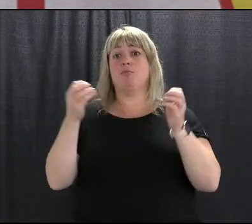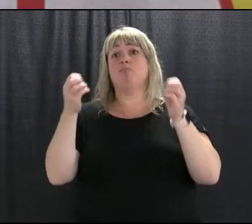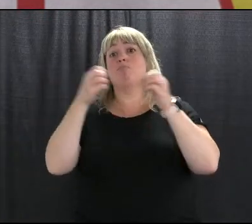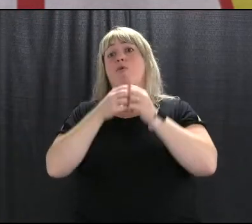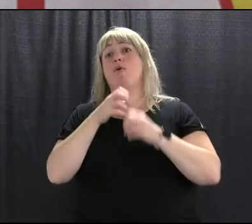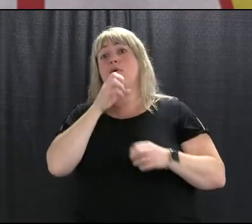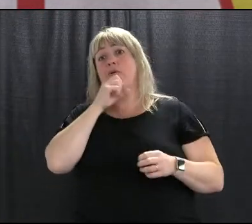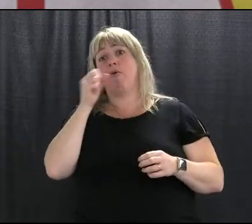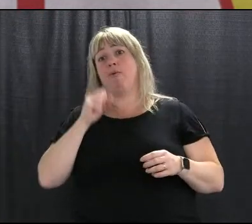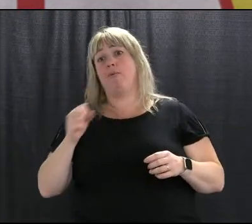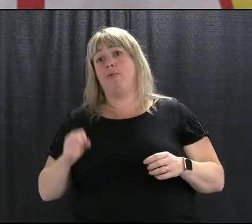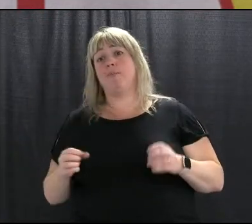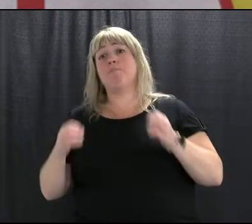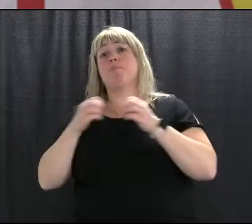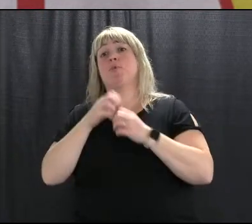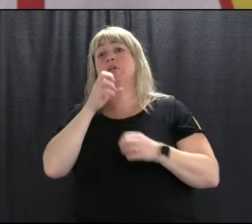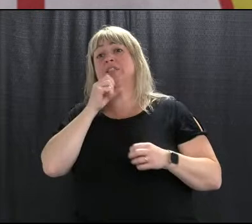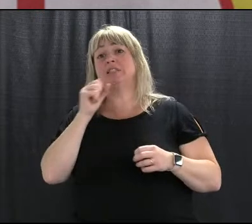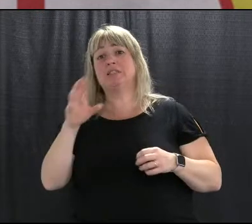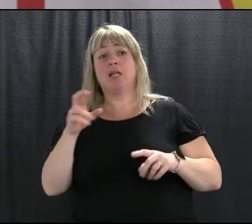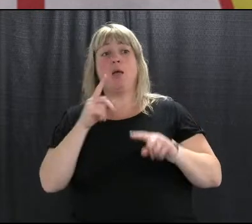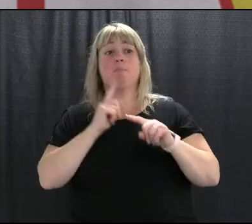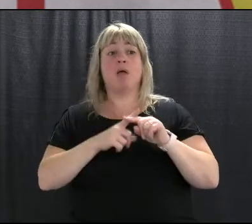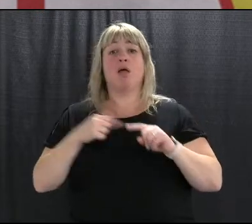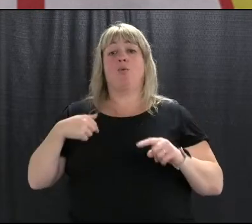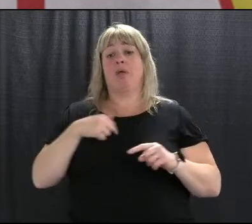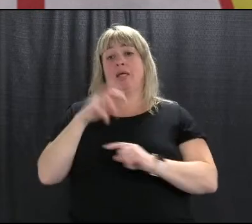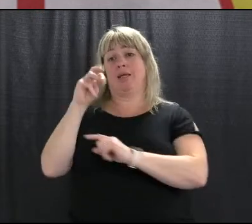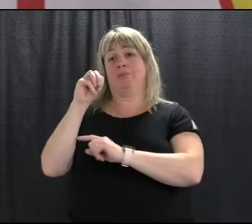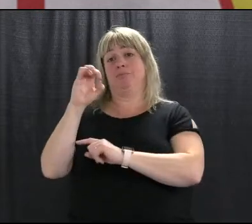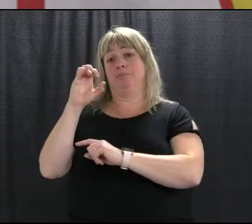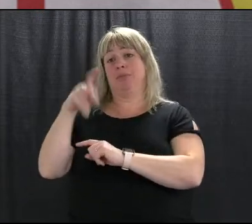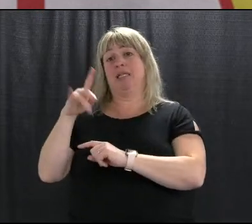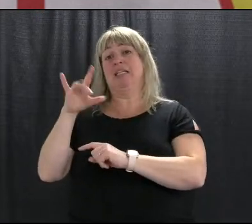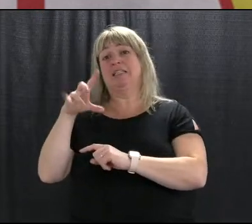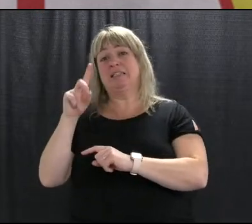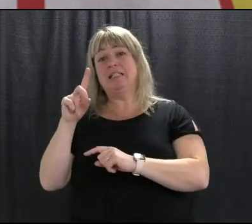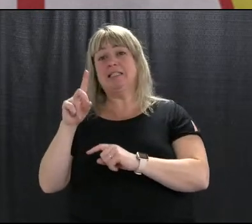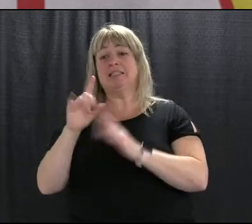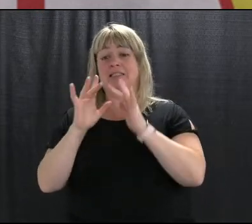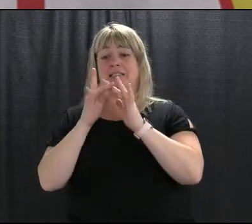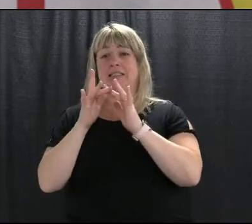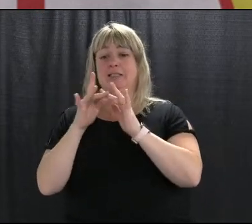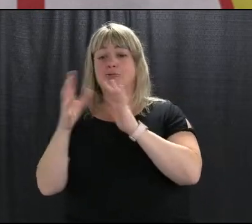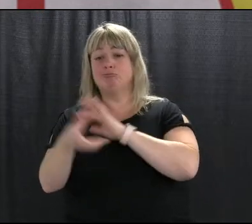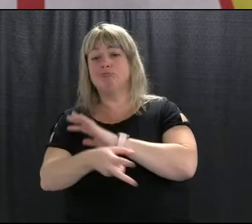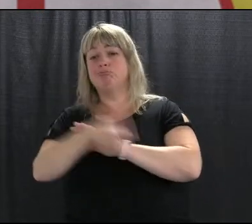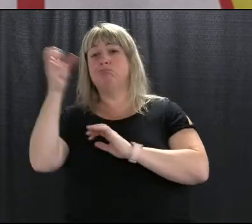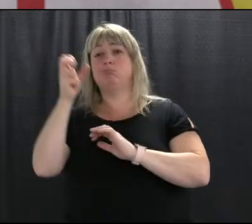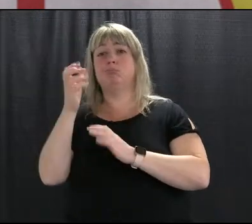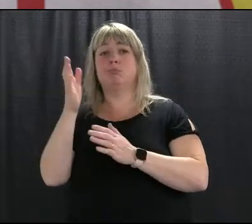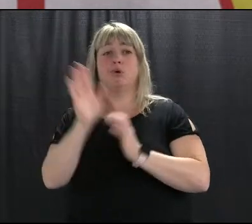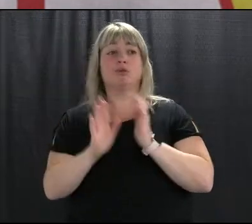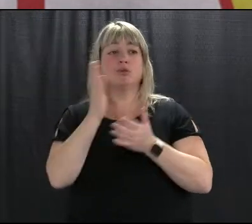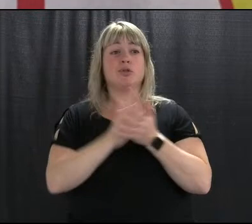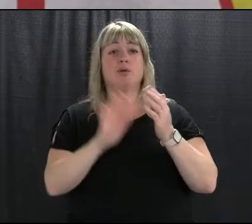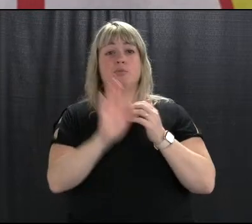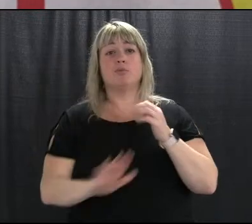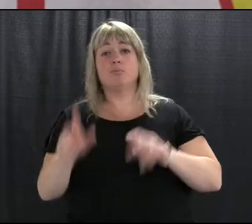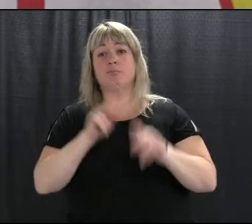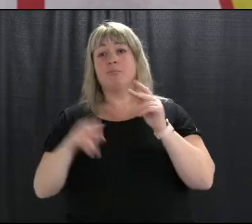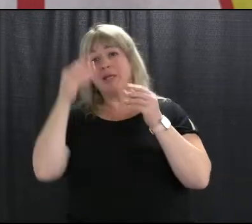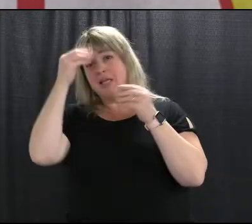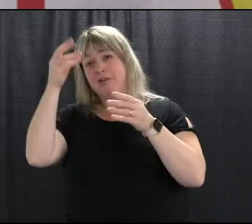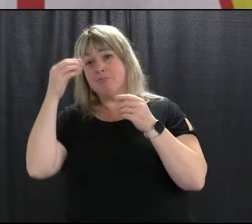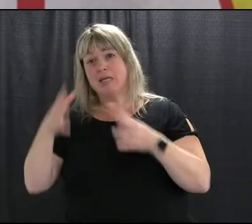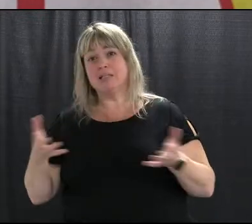had the cyber attack, which also created pressures on the backlog. So